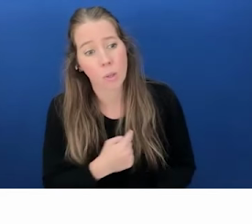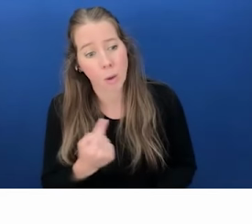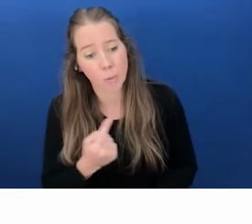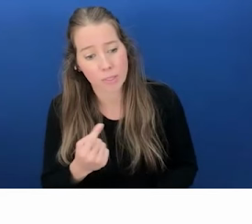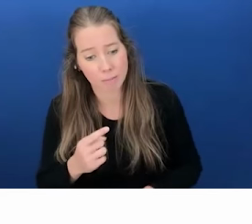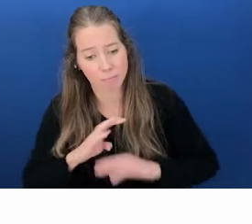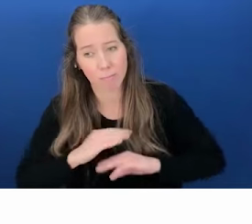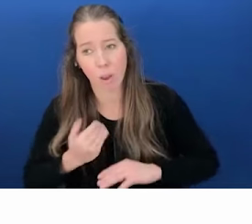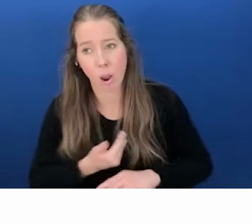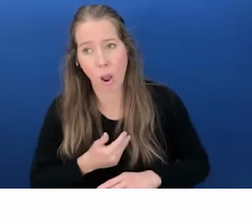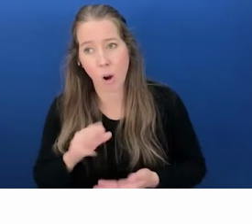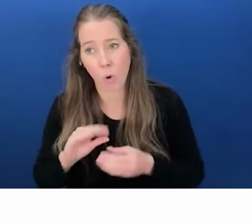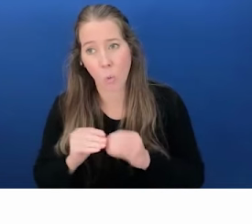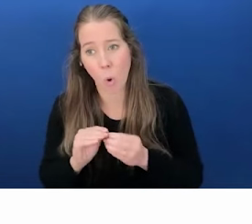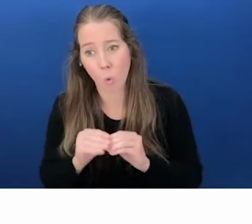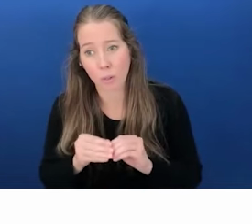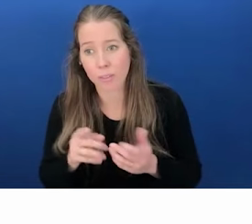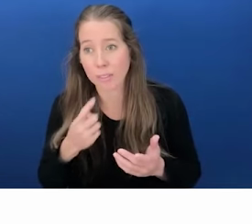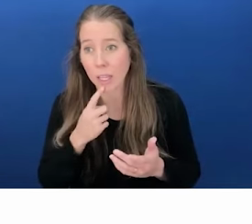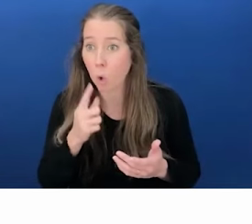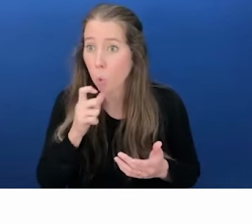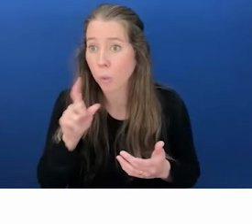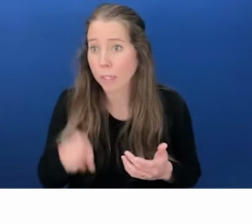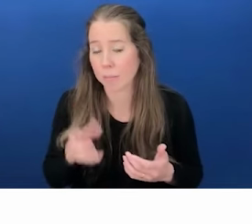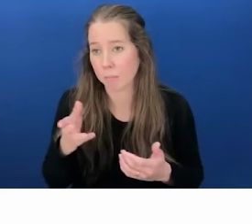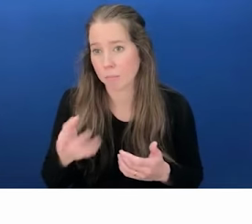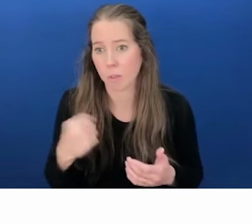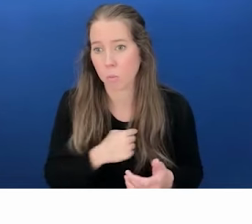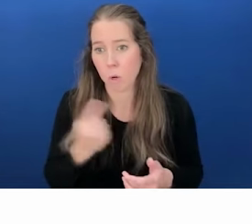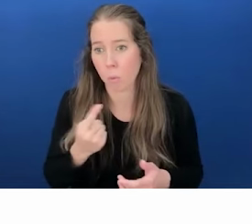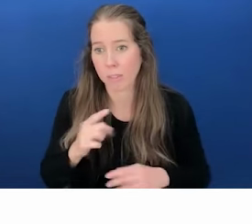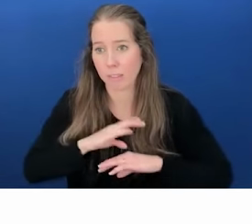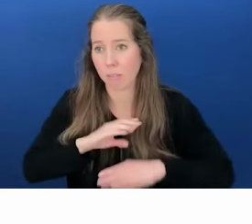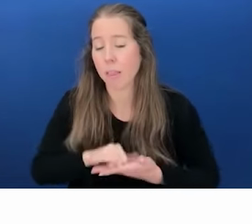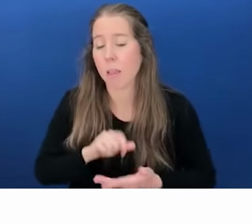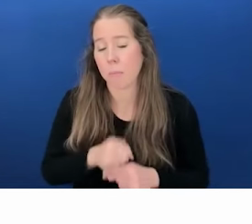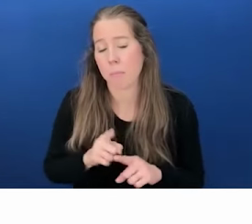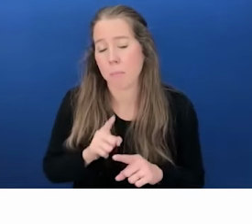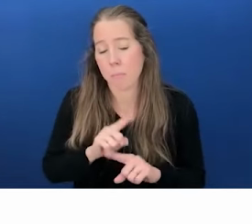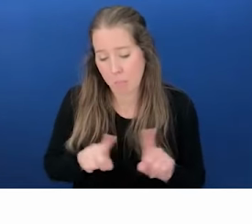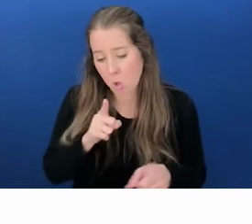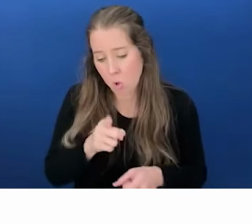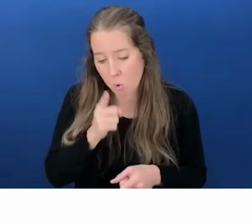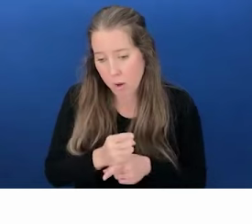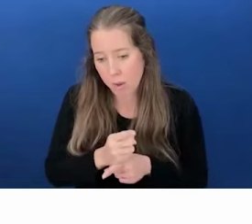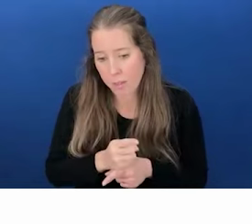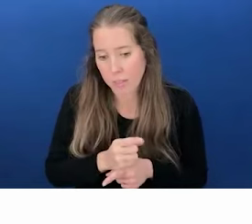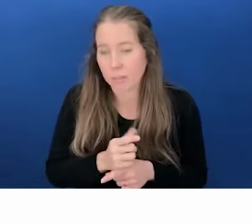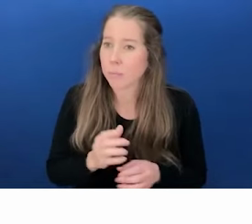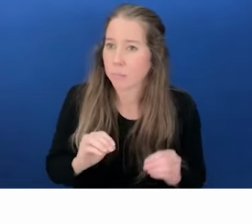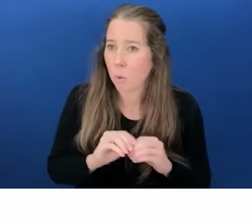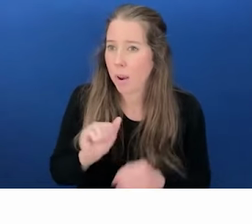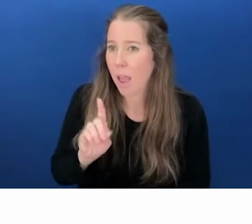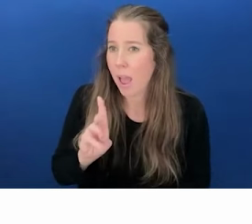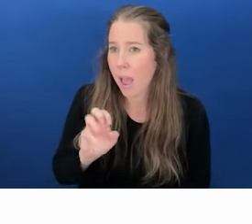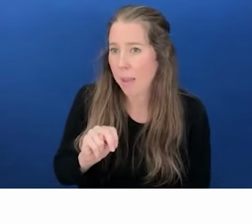as Yeah. far as the guidelines say who needs to be there. We are always meeting that, but you're right. It's Yeah. always a little admin heavy for some of the bigger